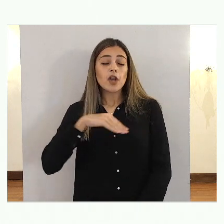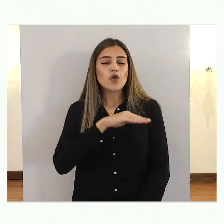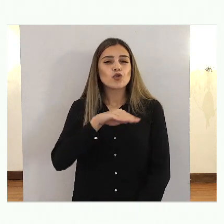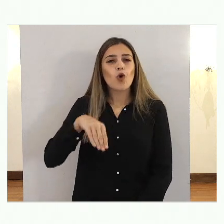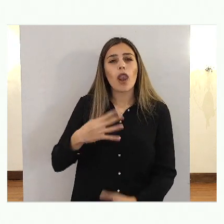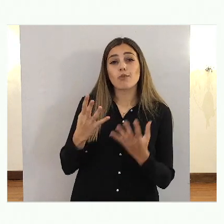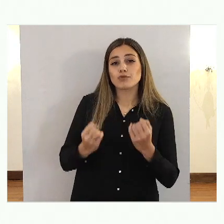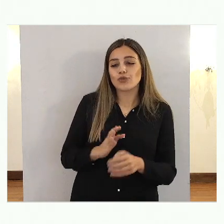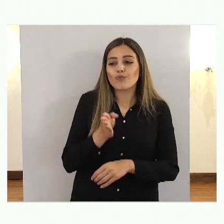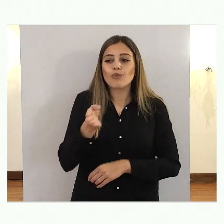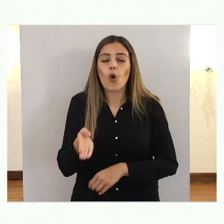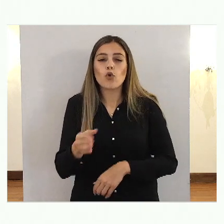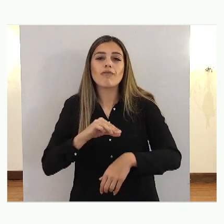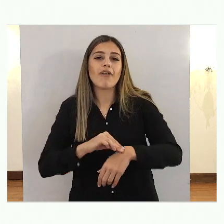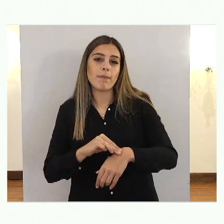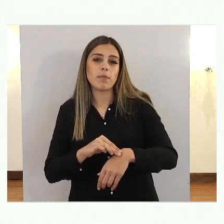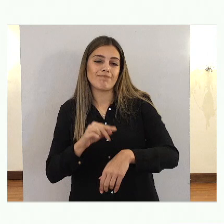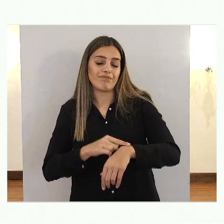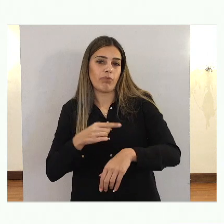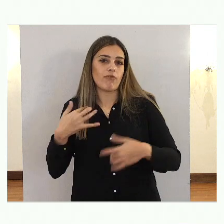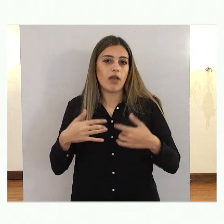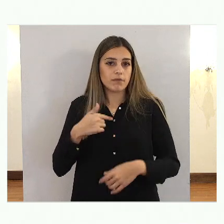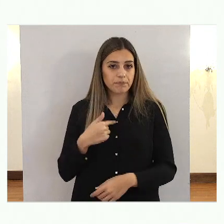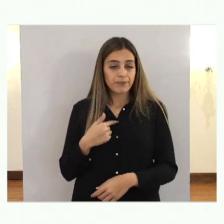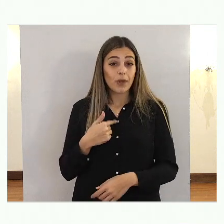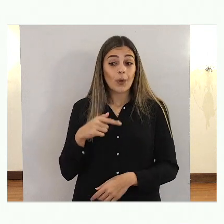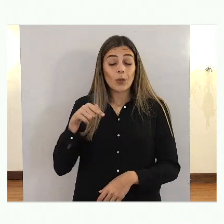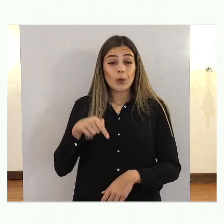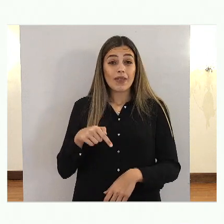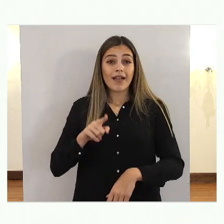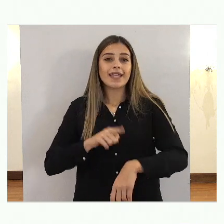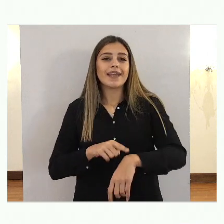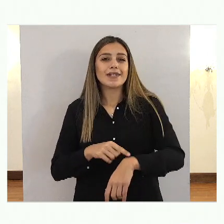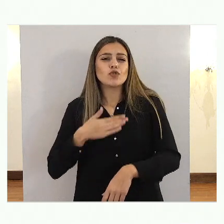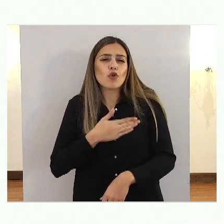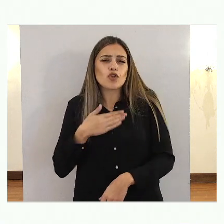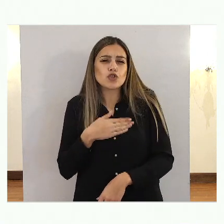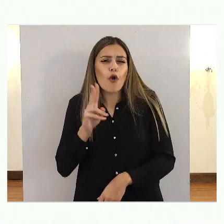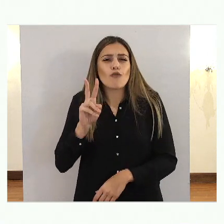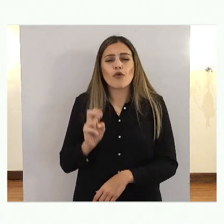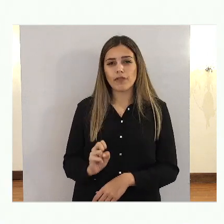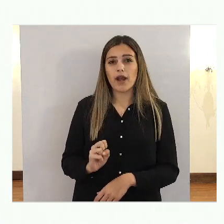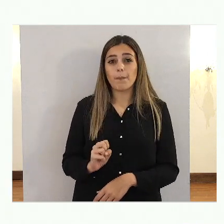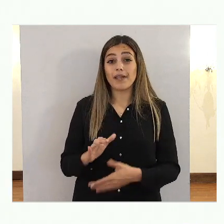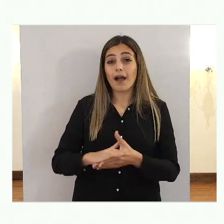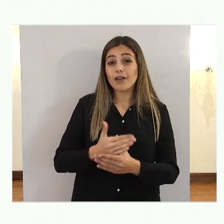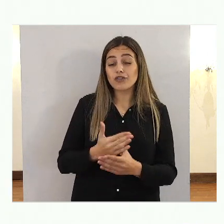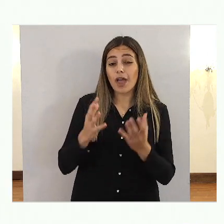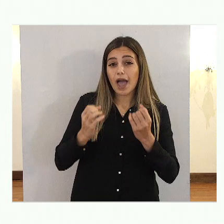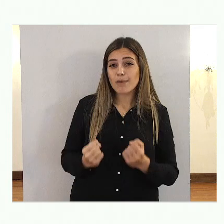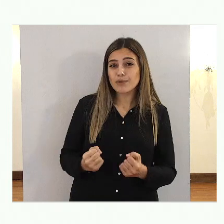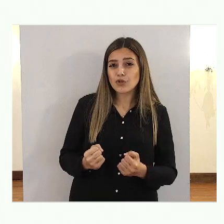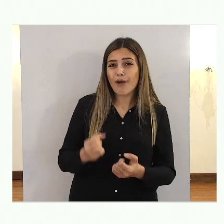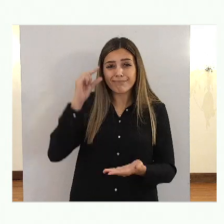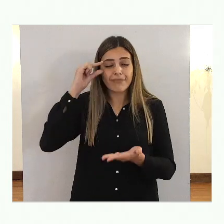at some point in time, and that is a moment which makes you vulnerable, at which you need to rely on the professional